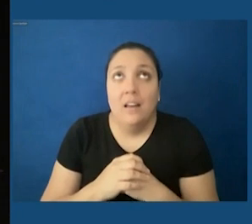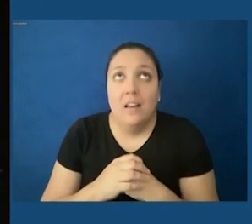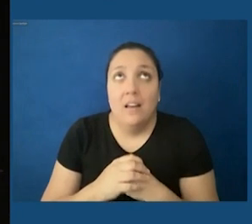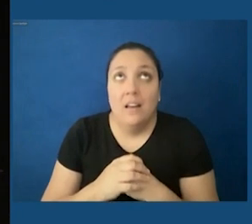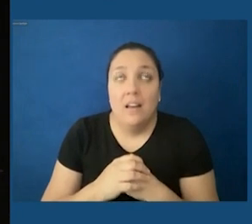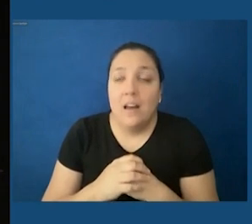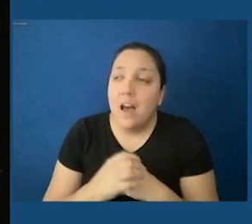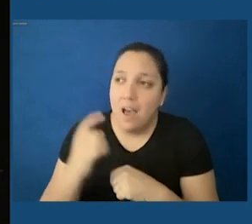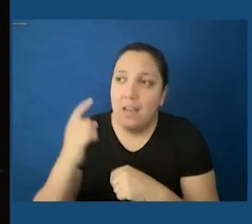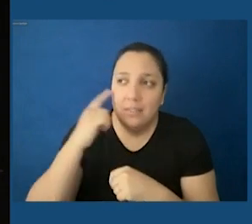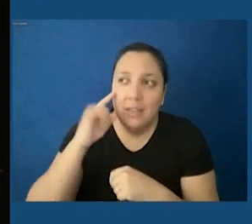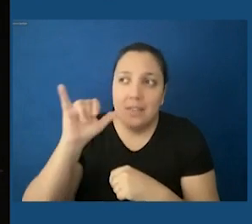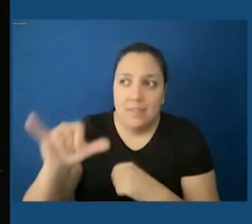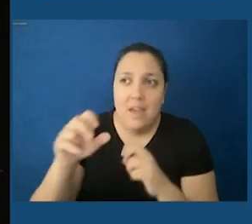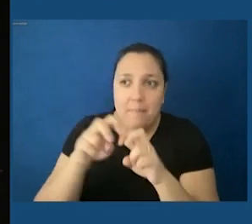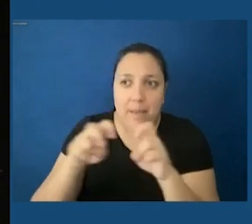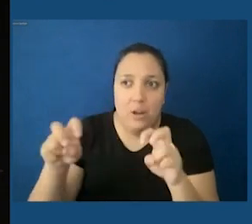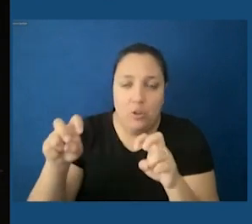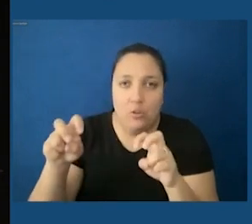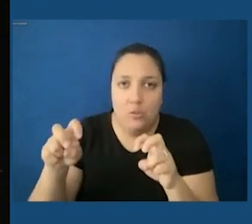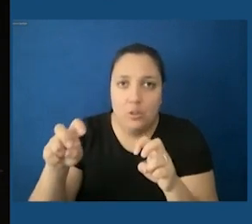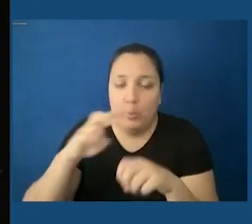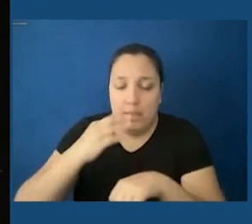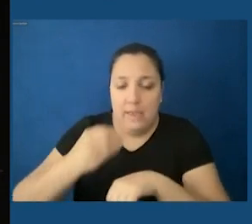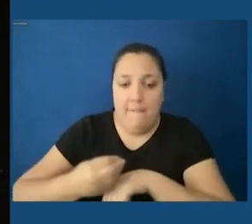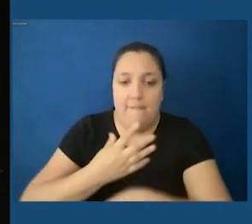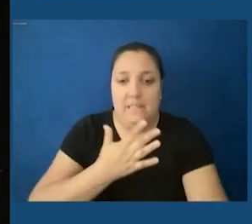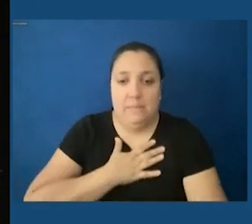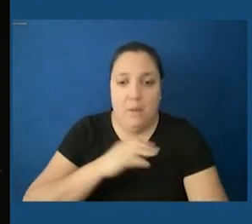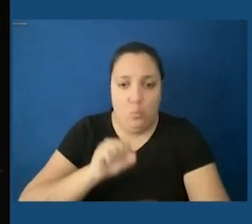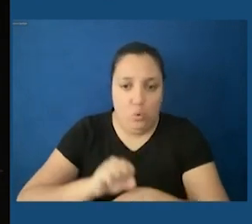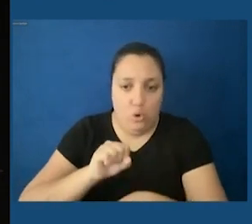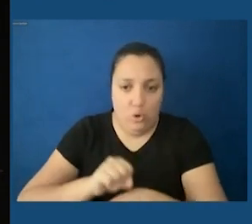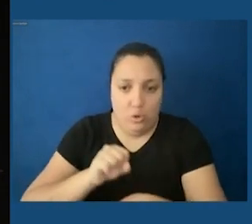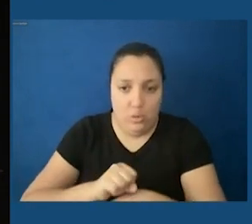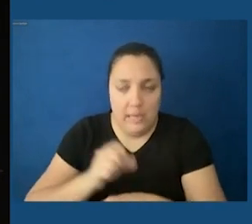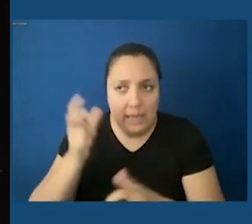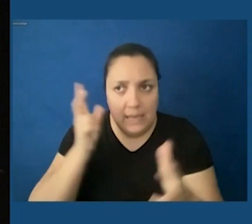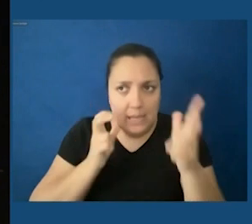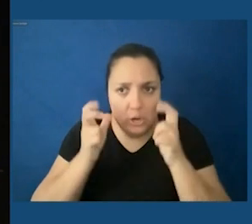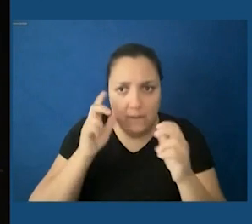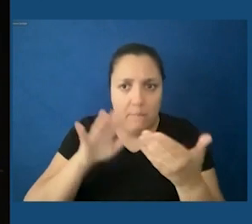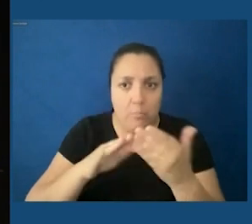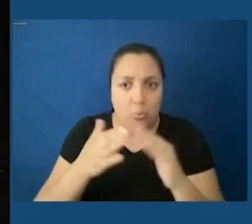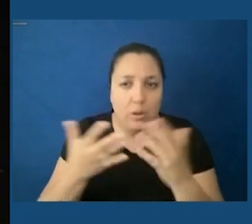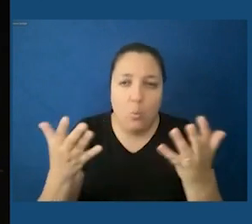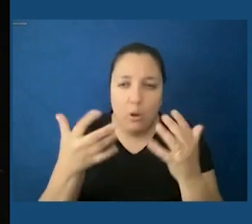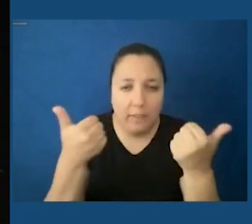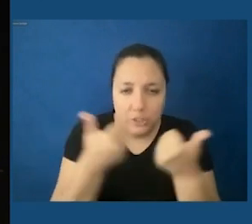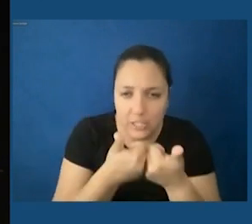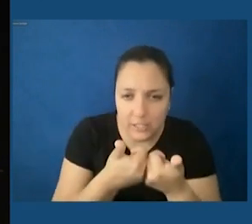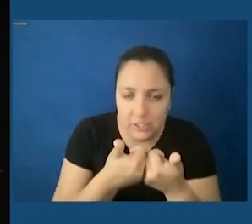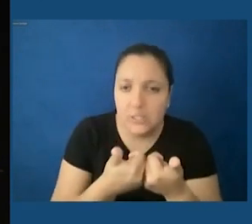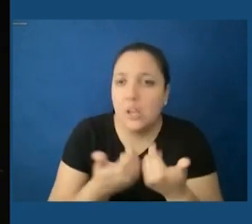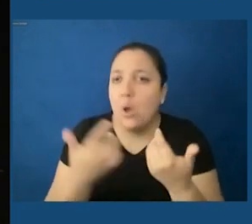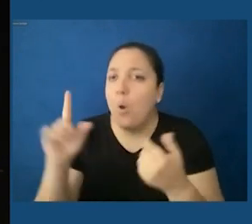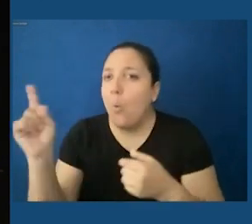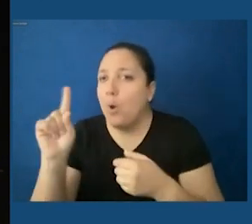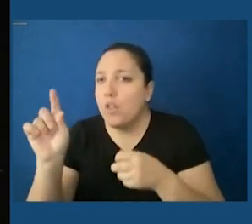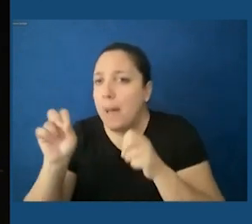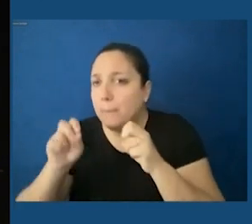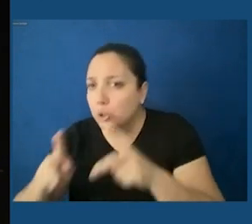our work, is hearing from the community about what the challenges are, where the opportunities lie,